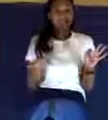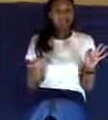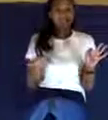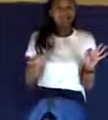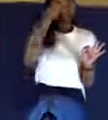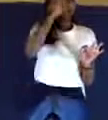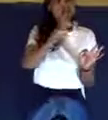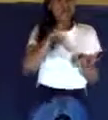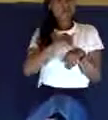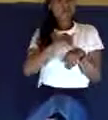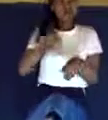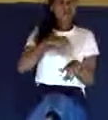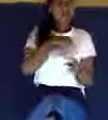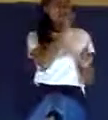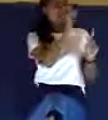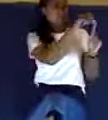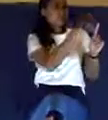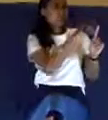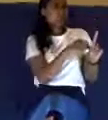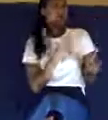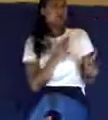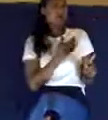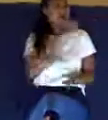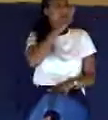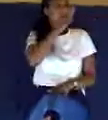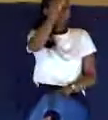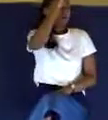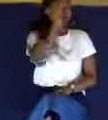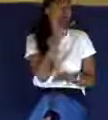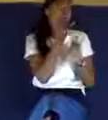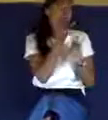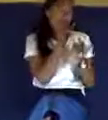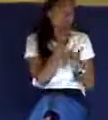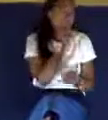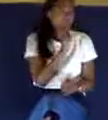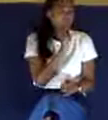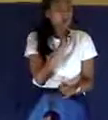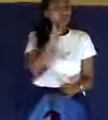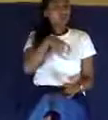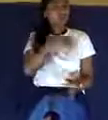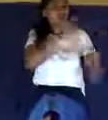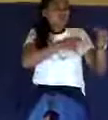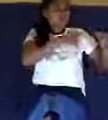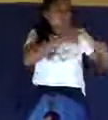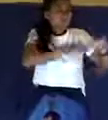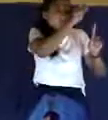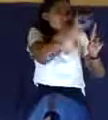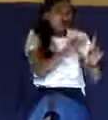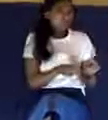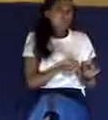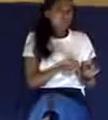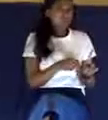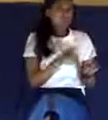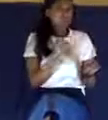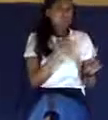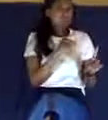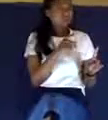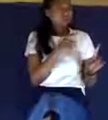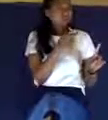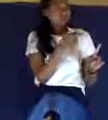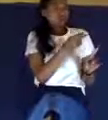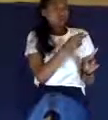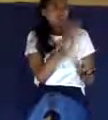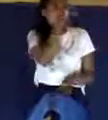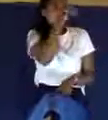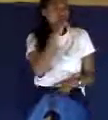out the flaws and weaknesses of our parents or our mothers. They're not perfect. But you know what?